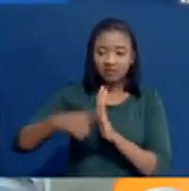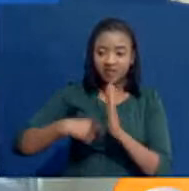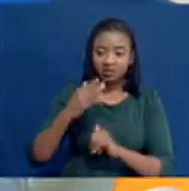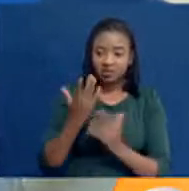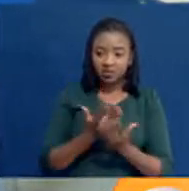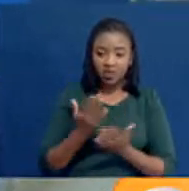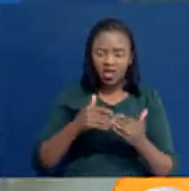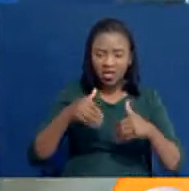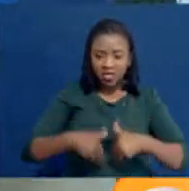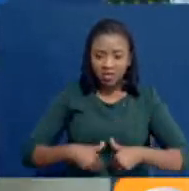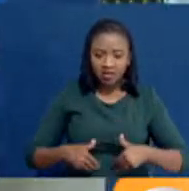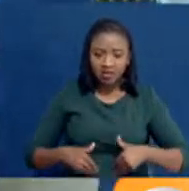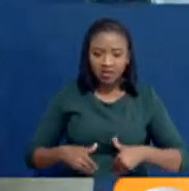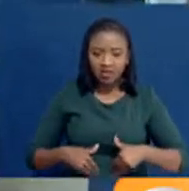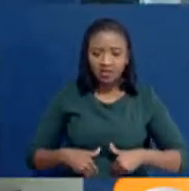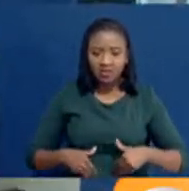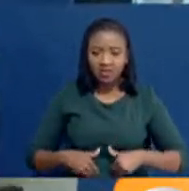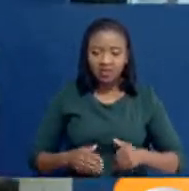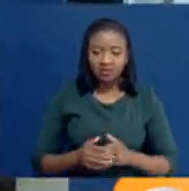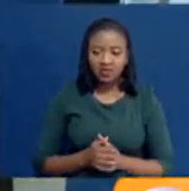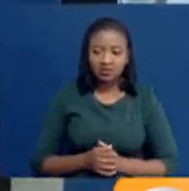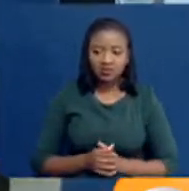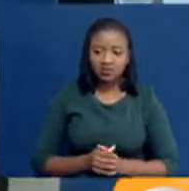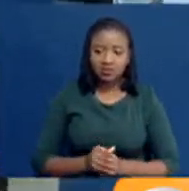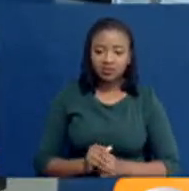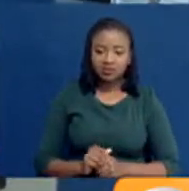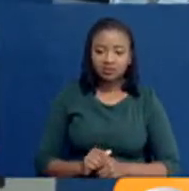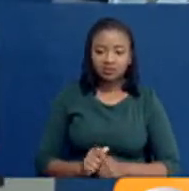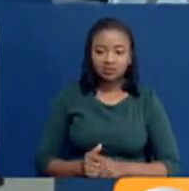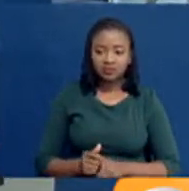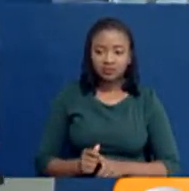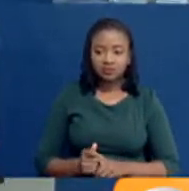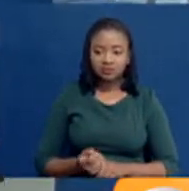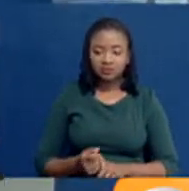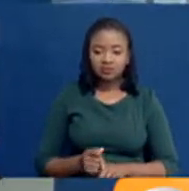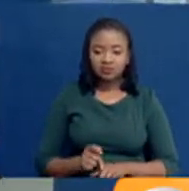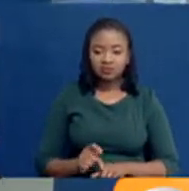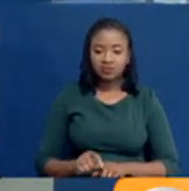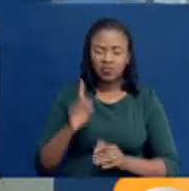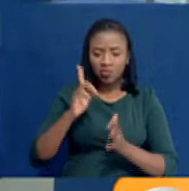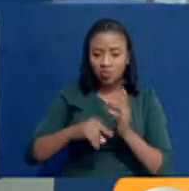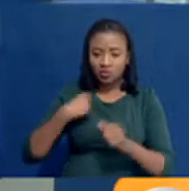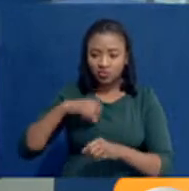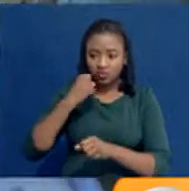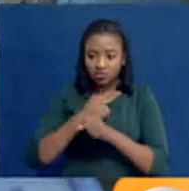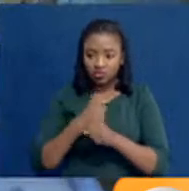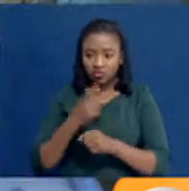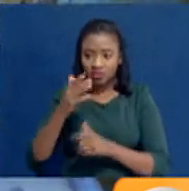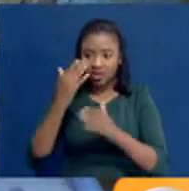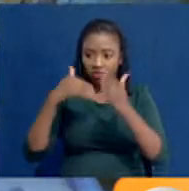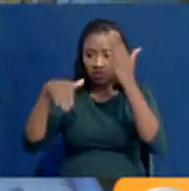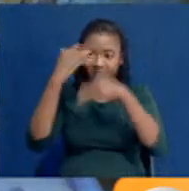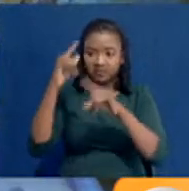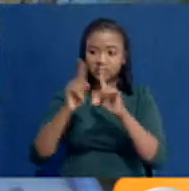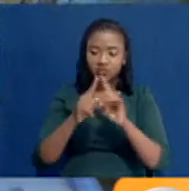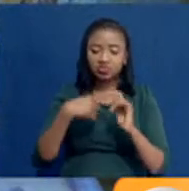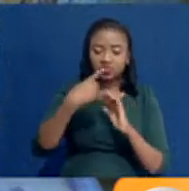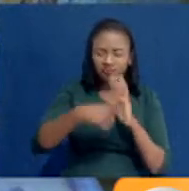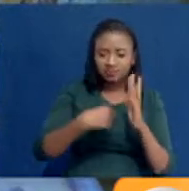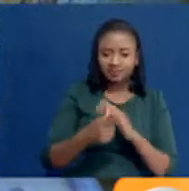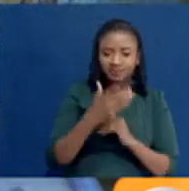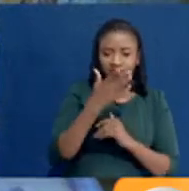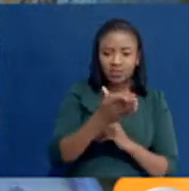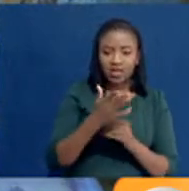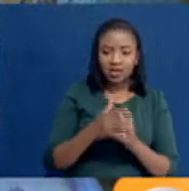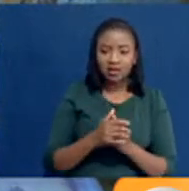engineers actualized their ideas. There's a gap between what they're doing at the universities and the in industry. The main link is